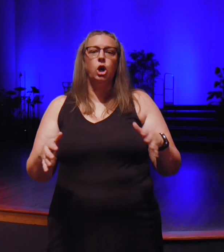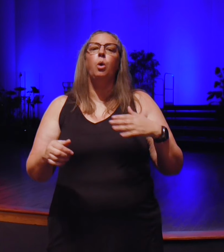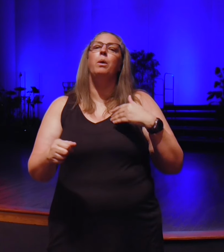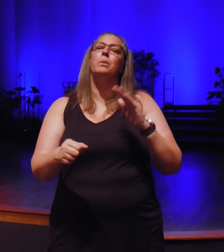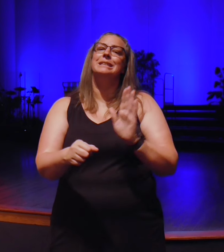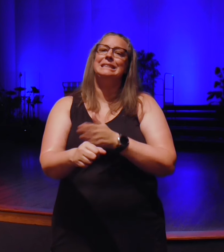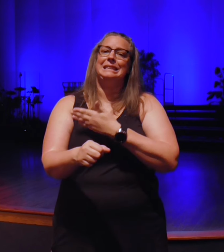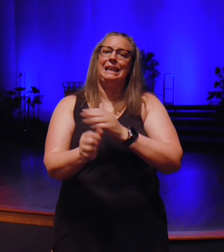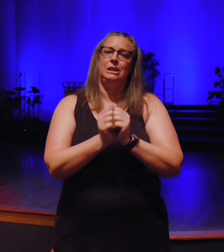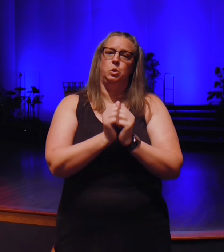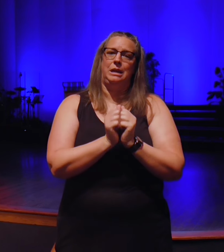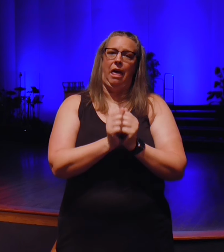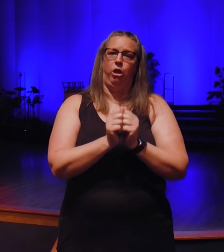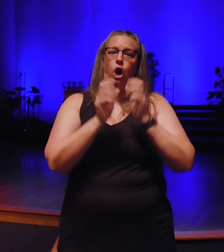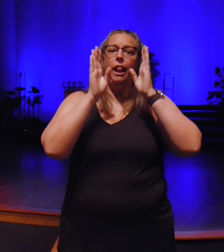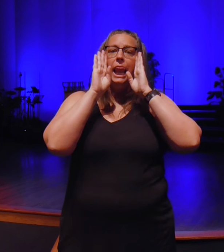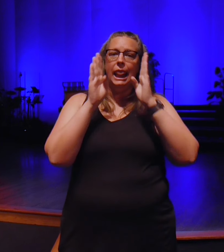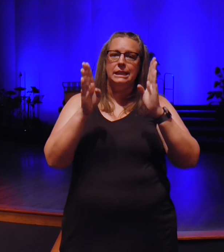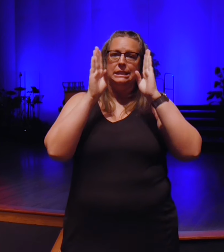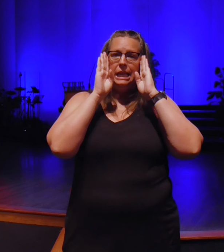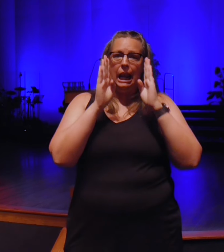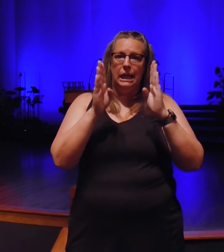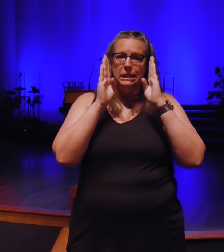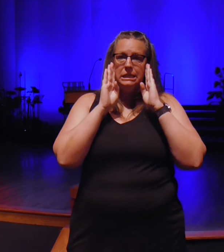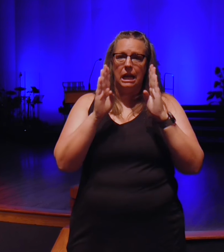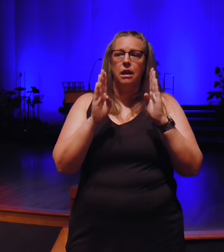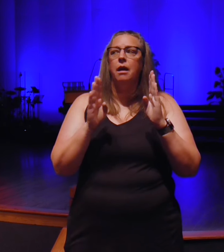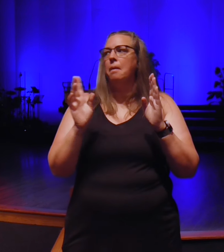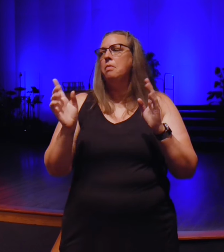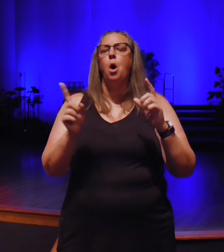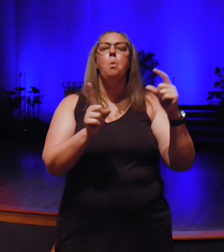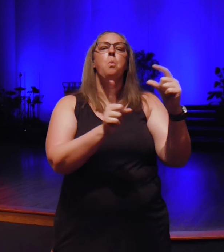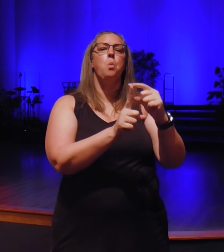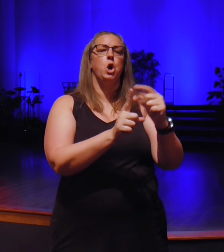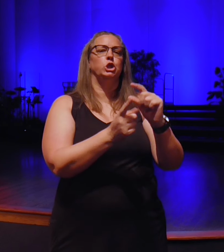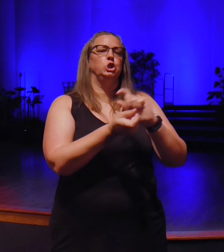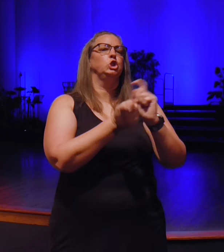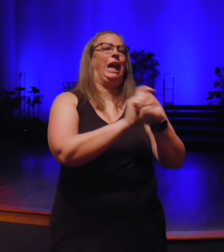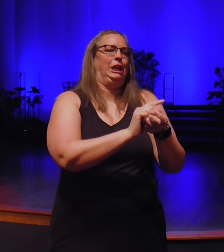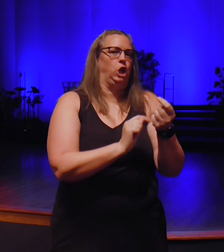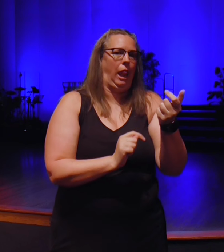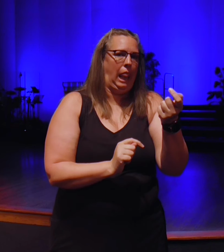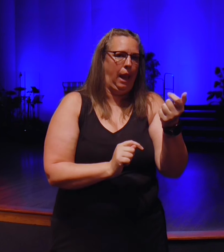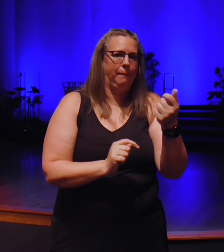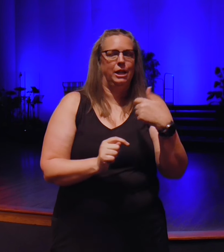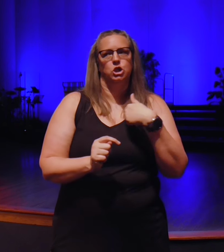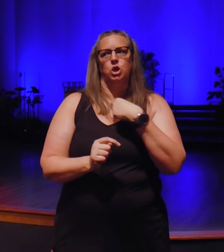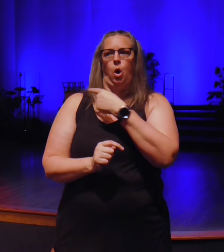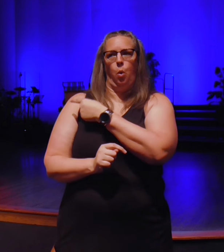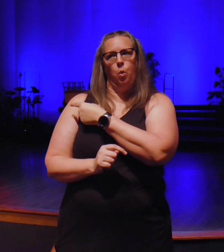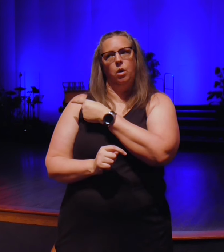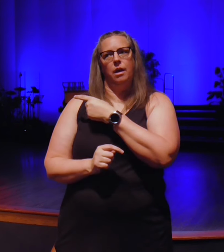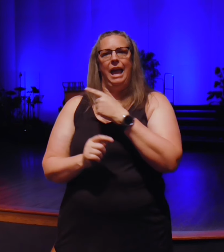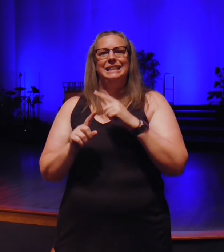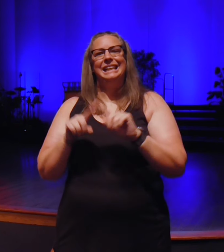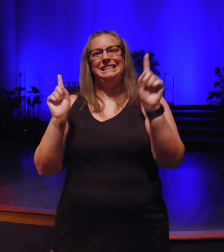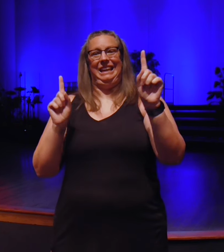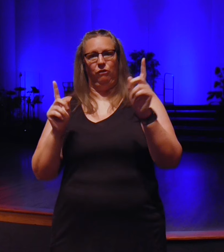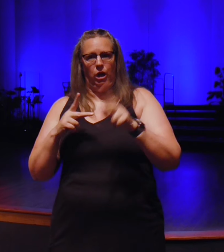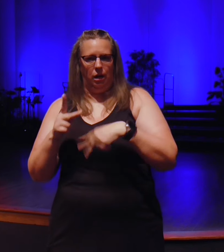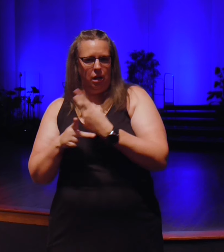listen, listen. And the lyrics changed a little bit, and so I've asked Laura to share a slightly different version of the